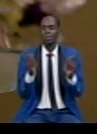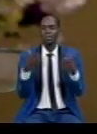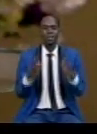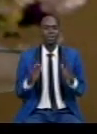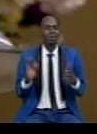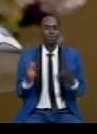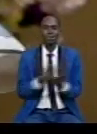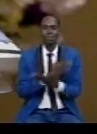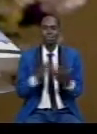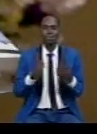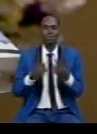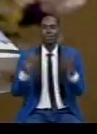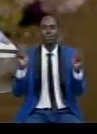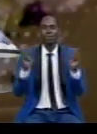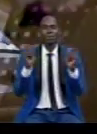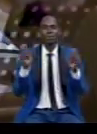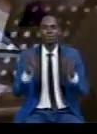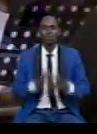Let's celebrate.